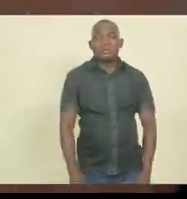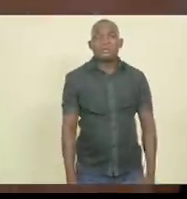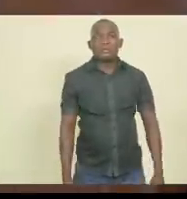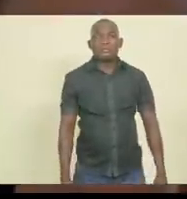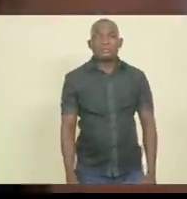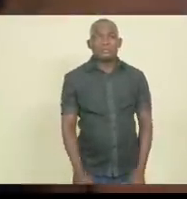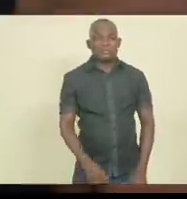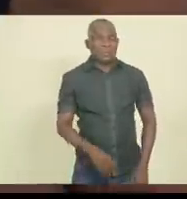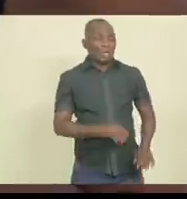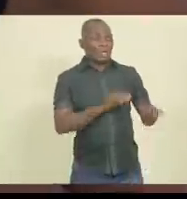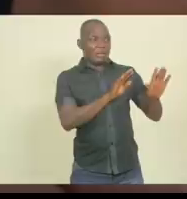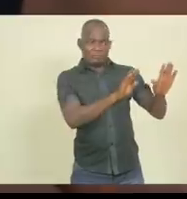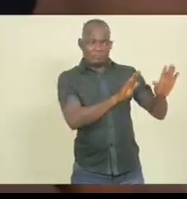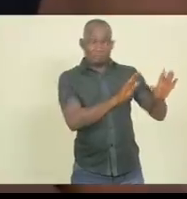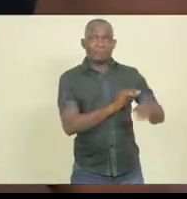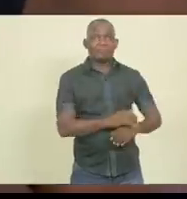Wait.